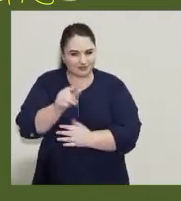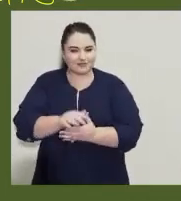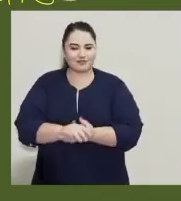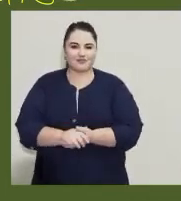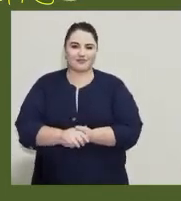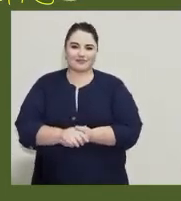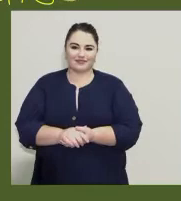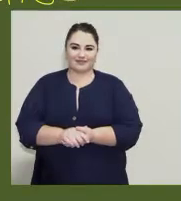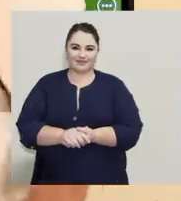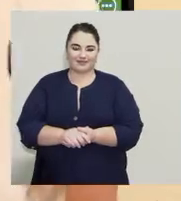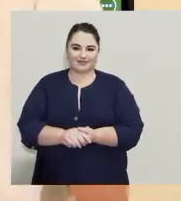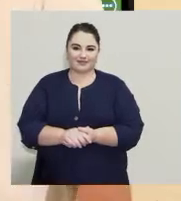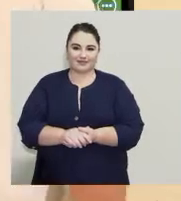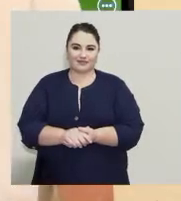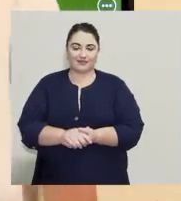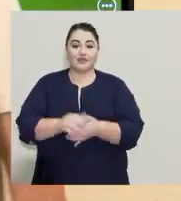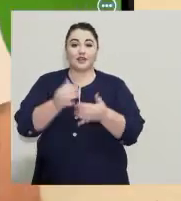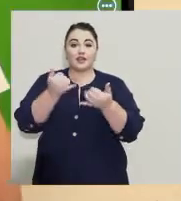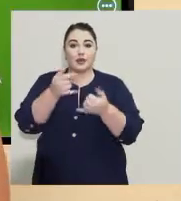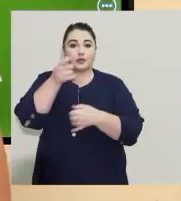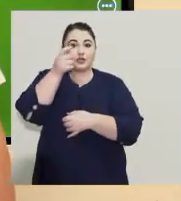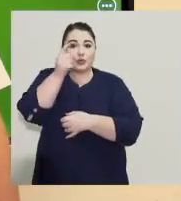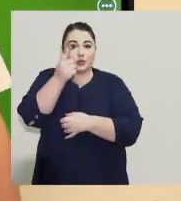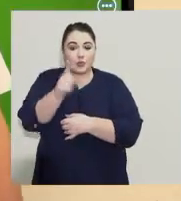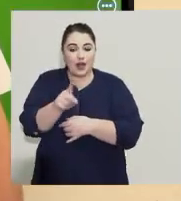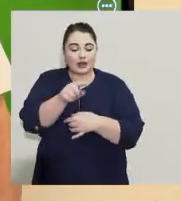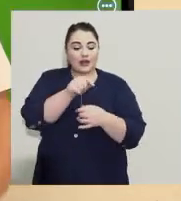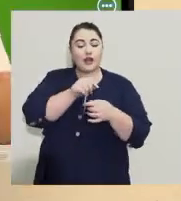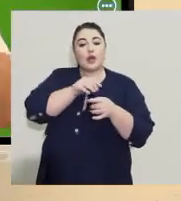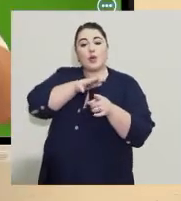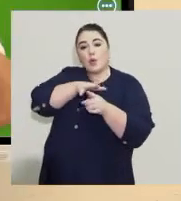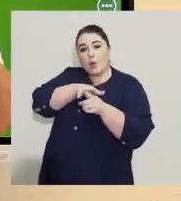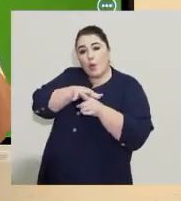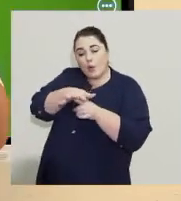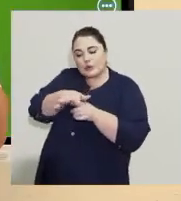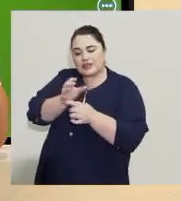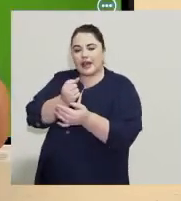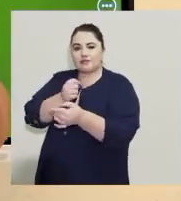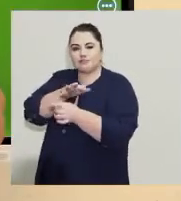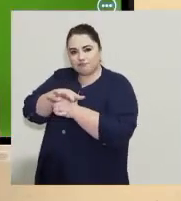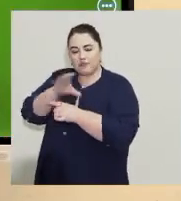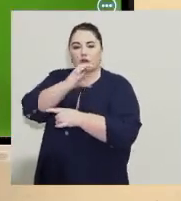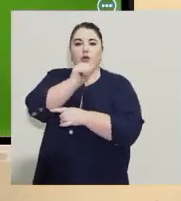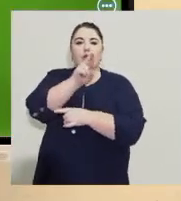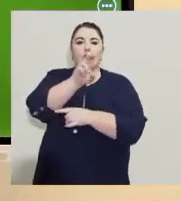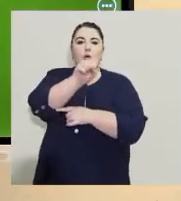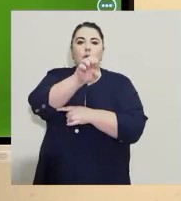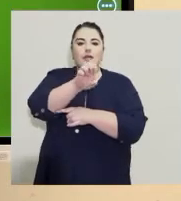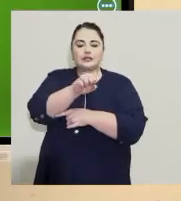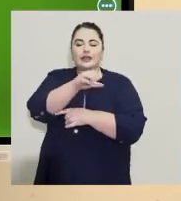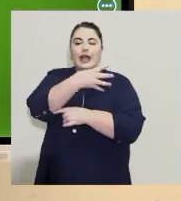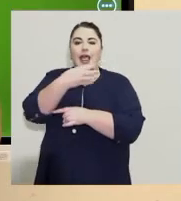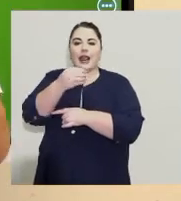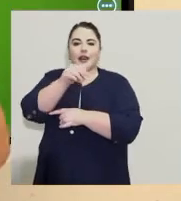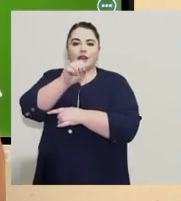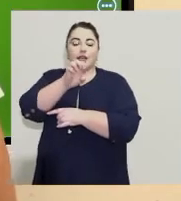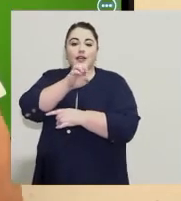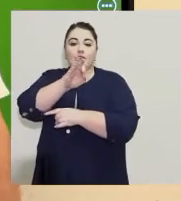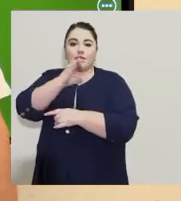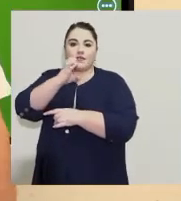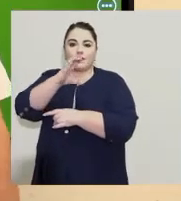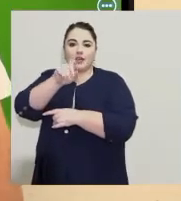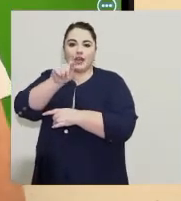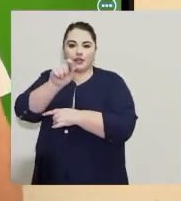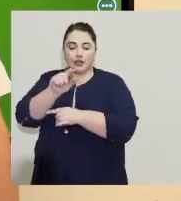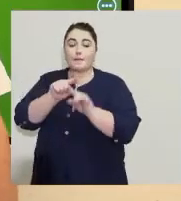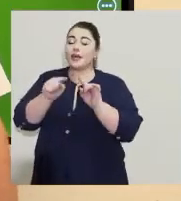at that in the next slide. We'll be looking at the cause and effect. And while we go through that,